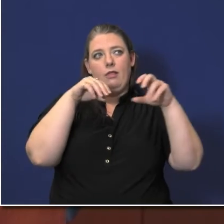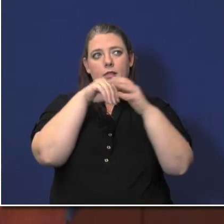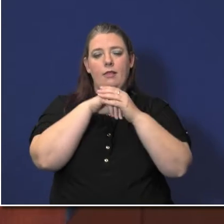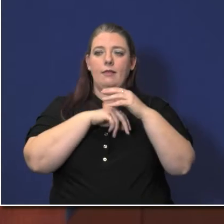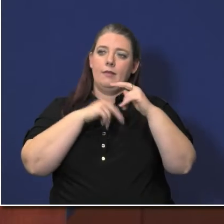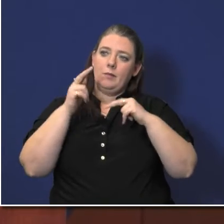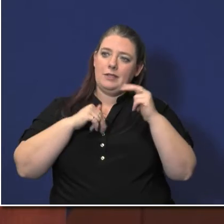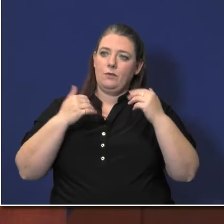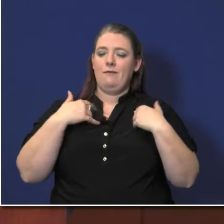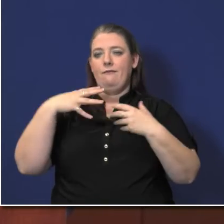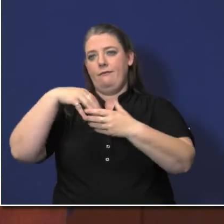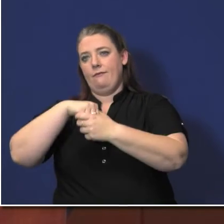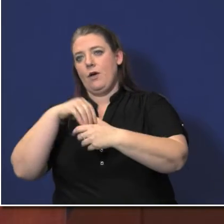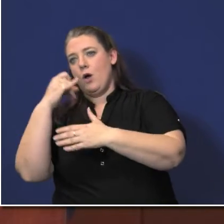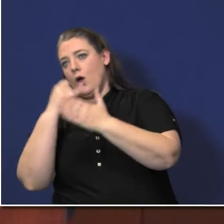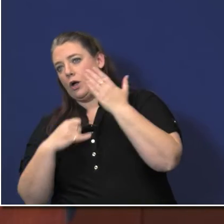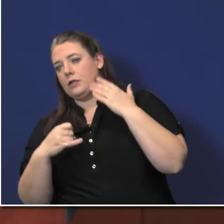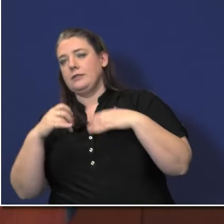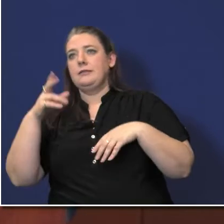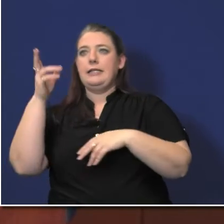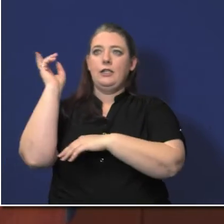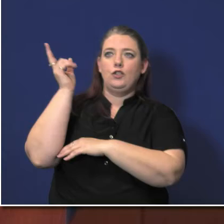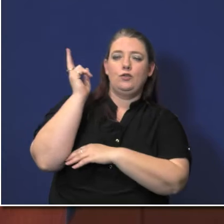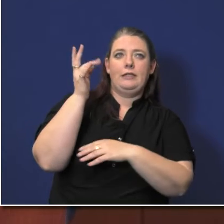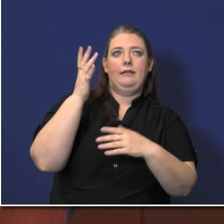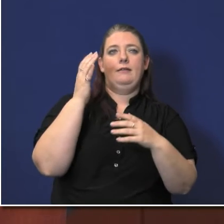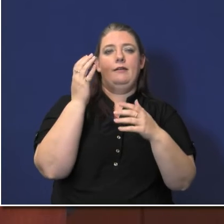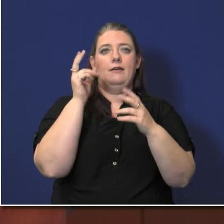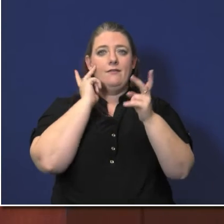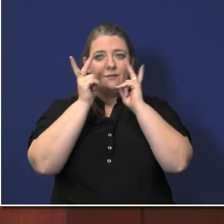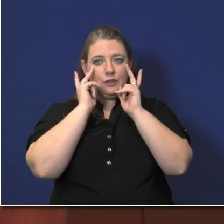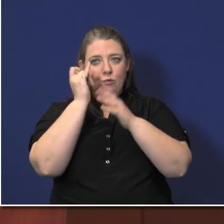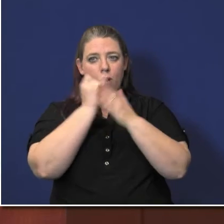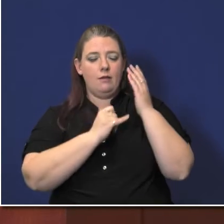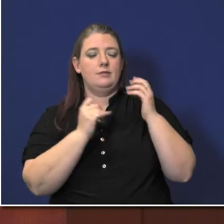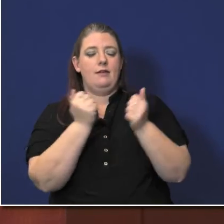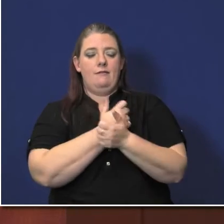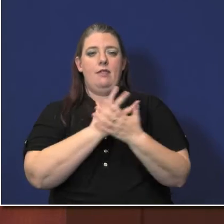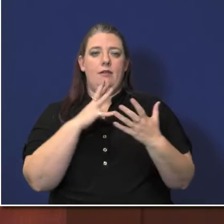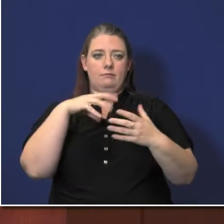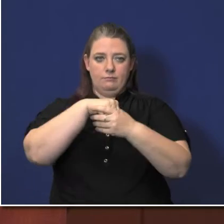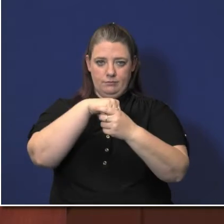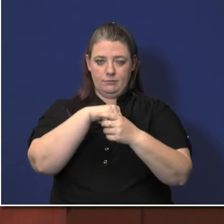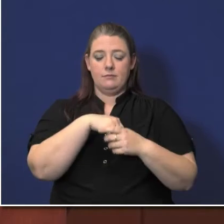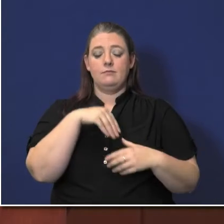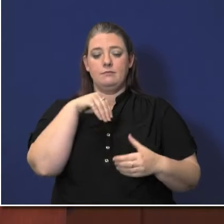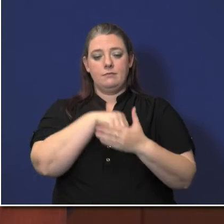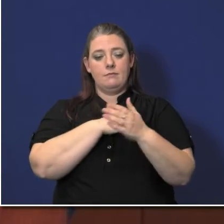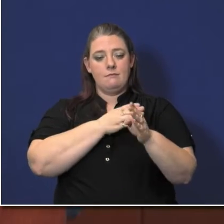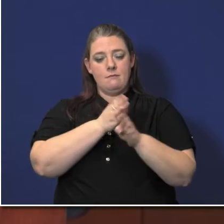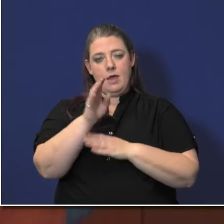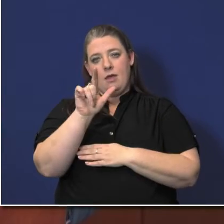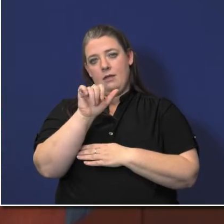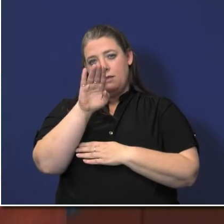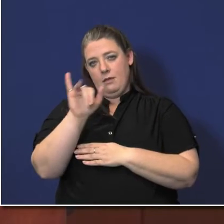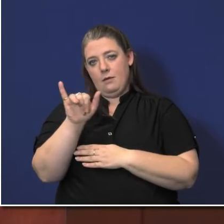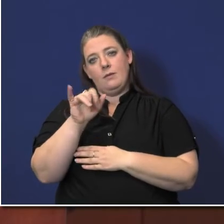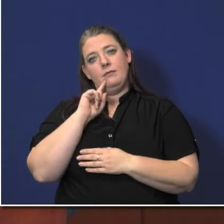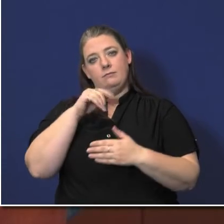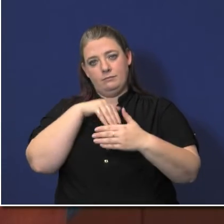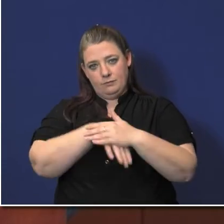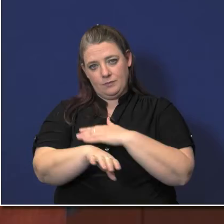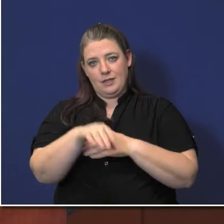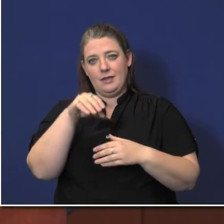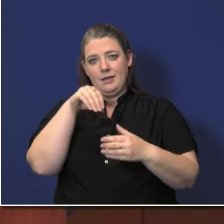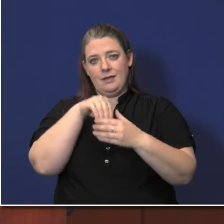arts, history, visual arts to make this facility respond to that. So in the main lobby, when you walk inside, right through the